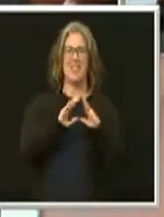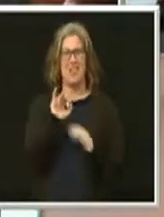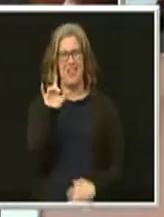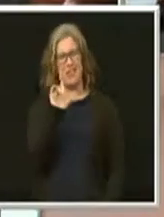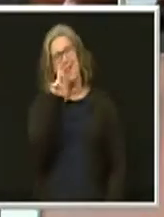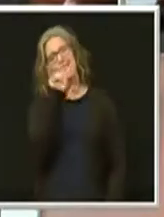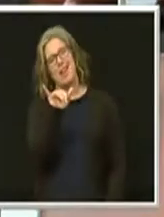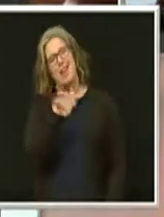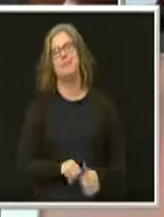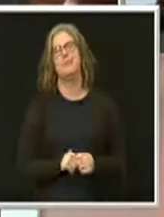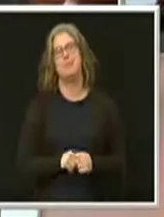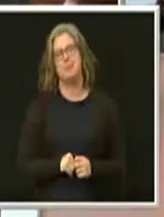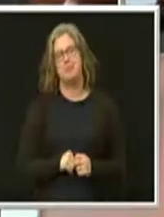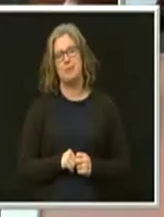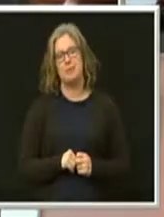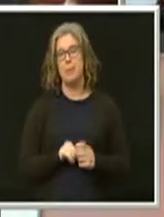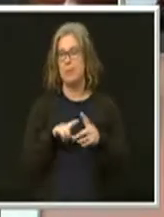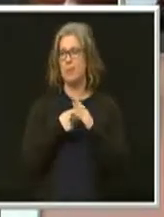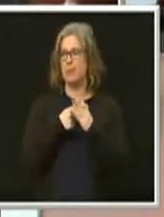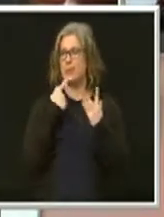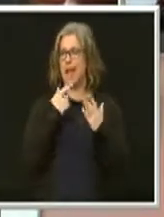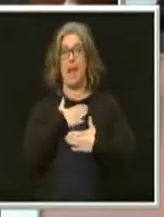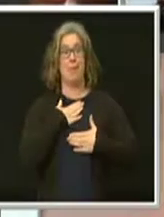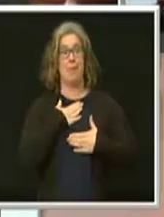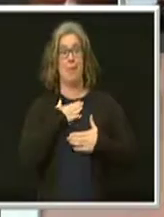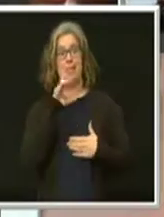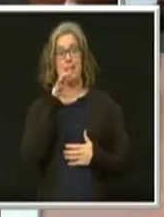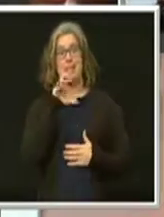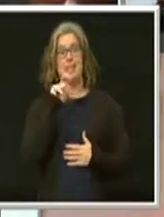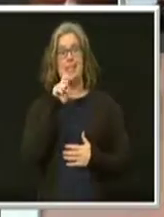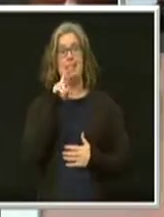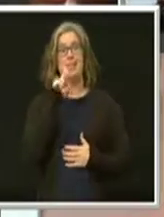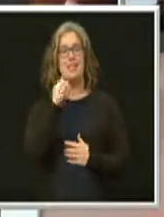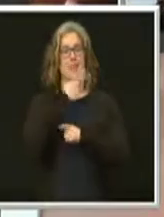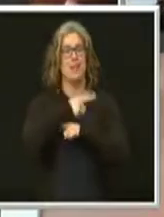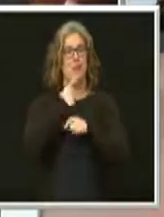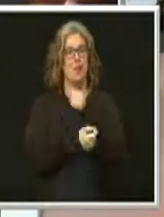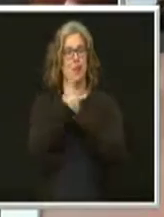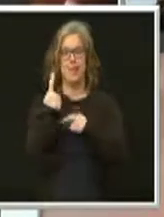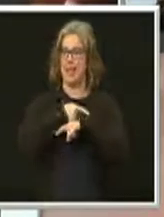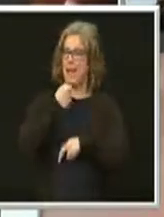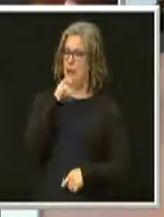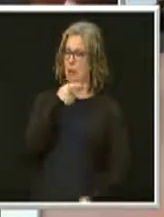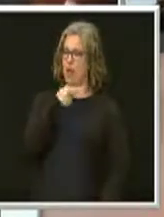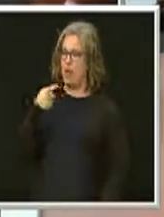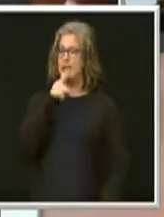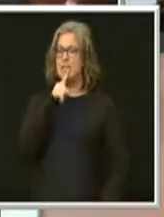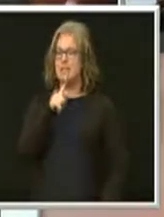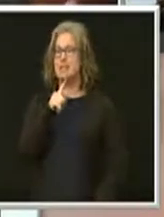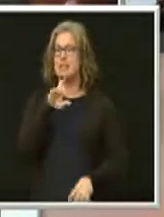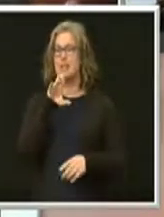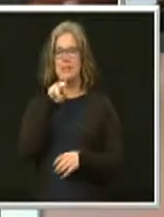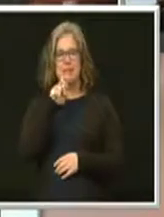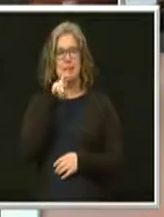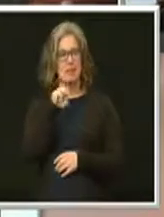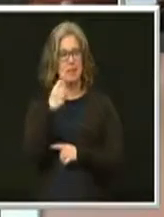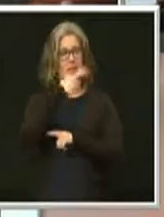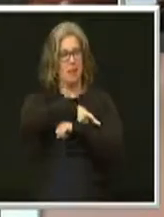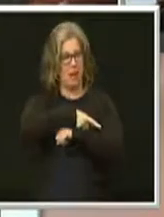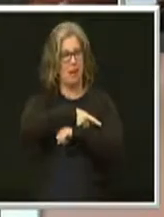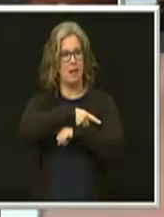Louisville, Kentucky. I want to start by saying a happy Census Day to everybody. Today, April 1st, is Census Day,